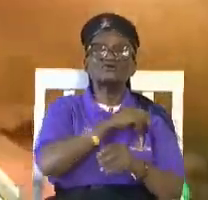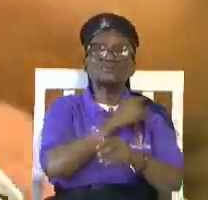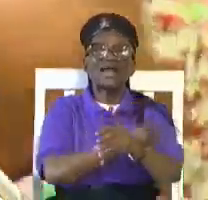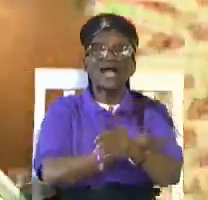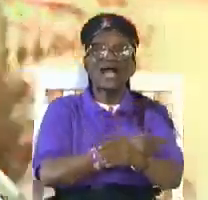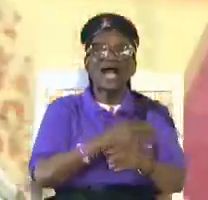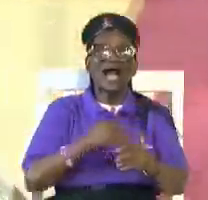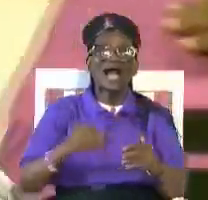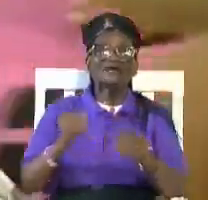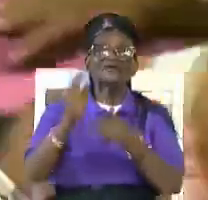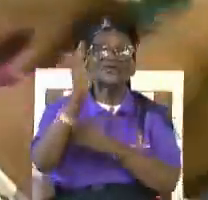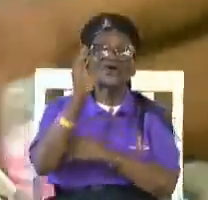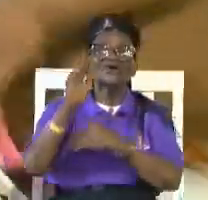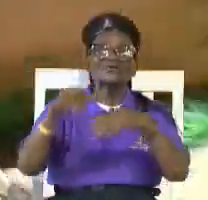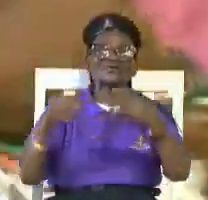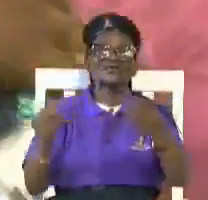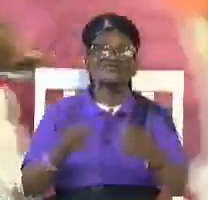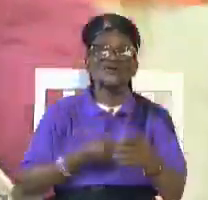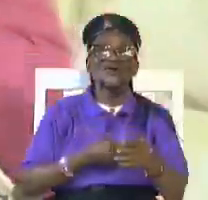triplets.